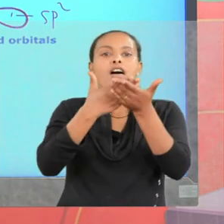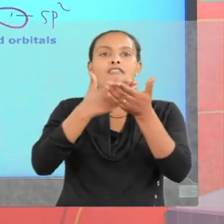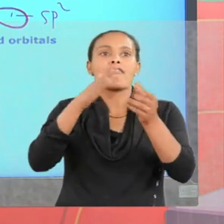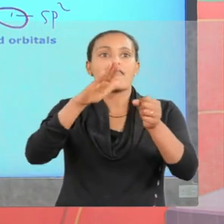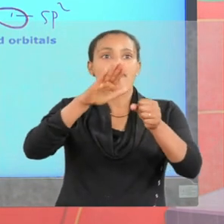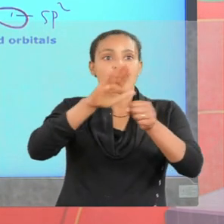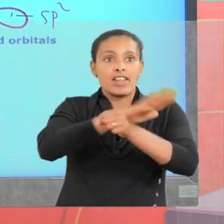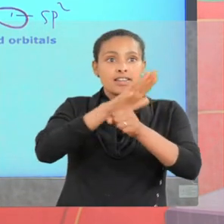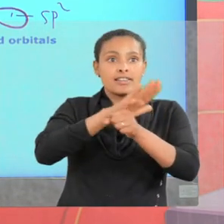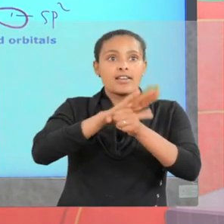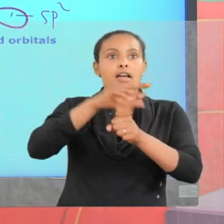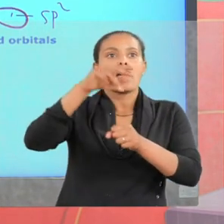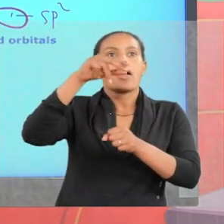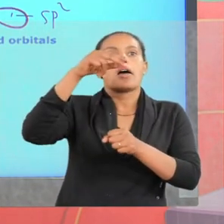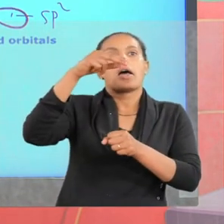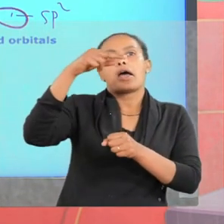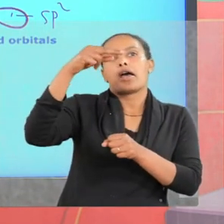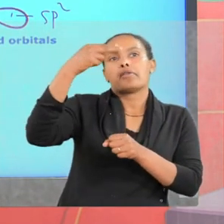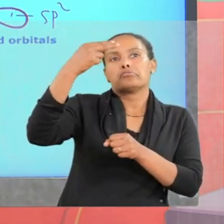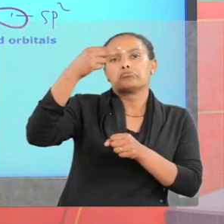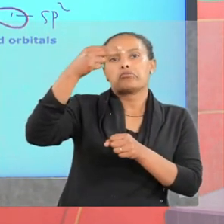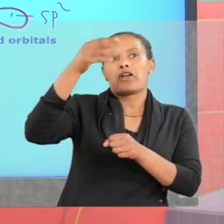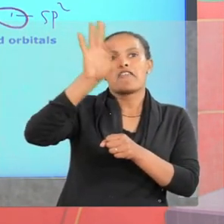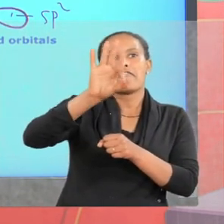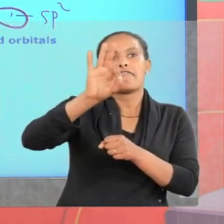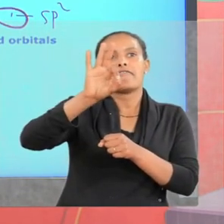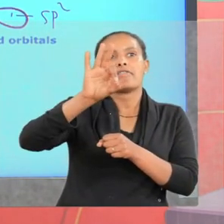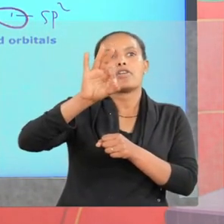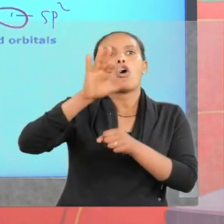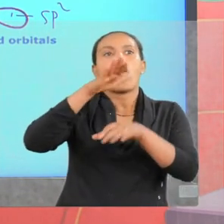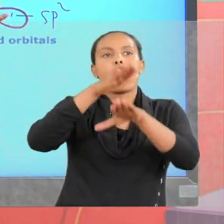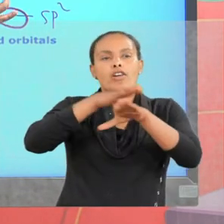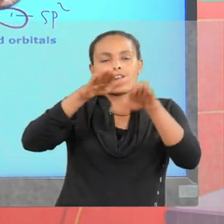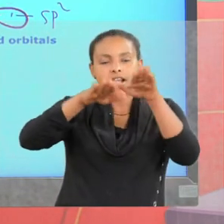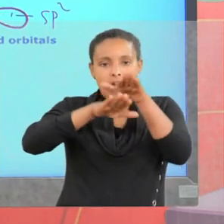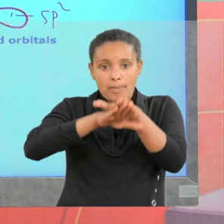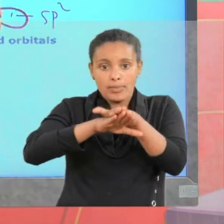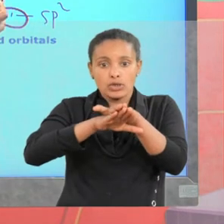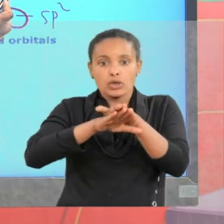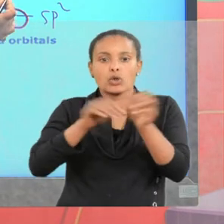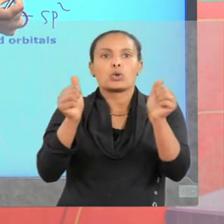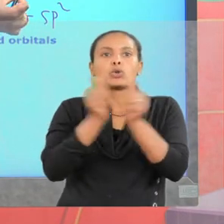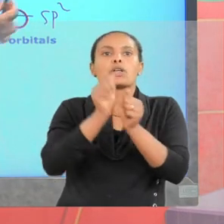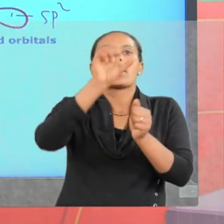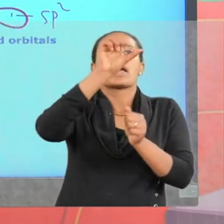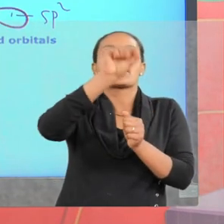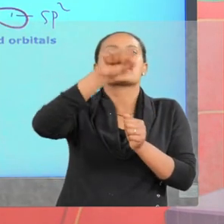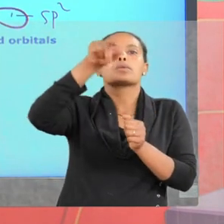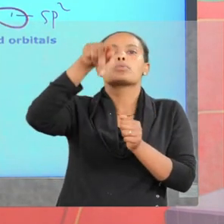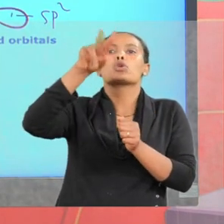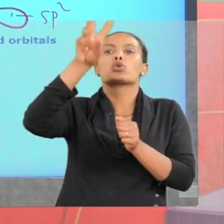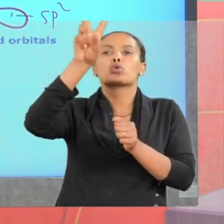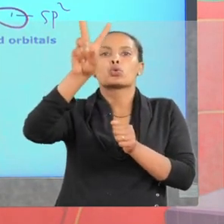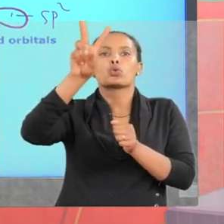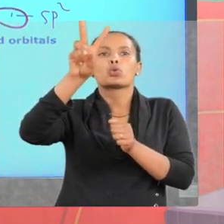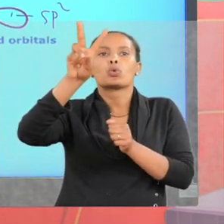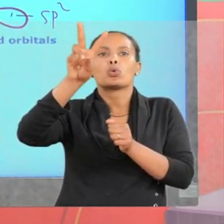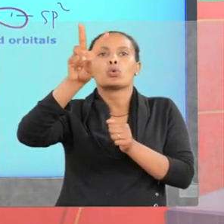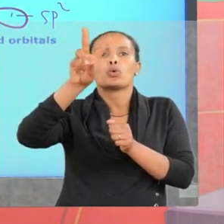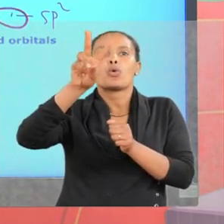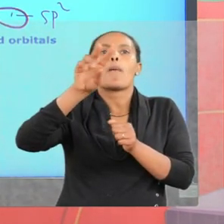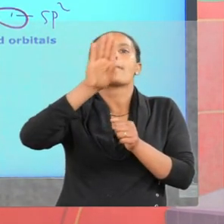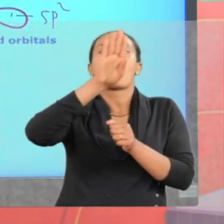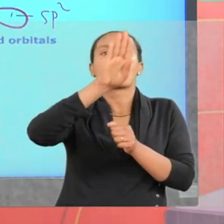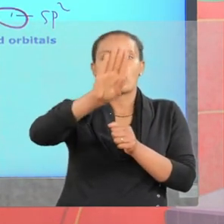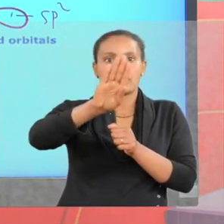S orbital of hydrogen overlap with SP2 hybrid orbital of